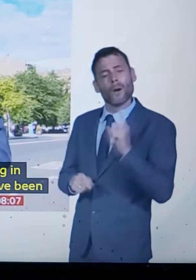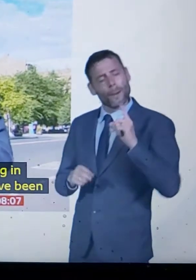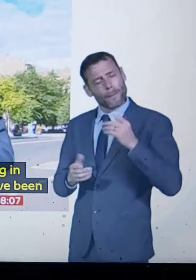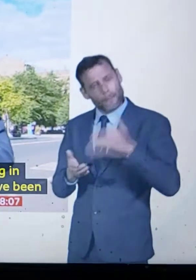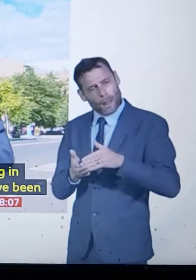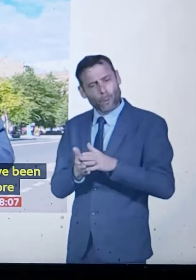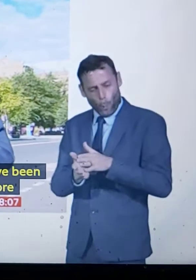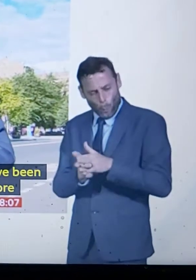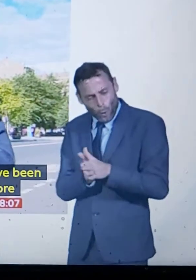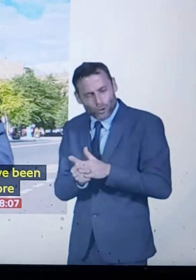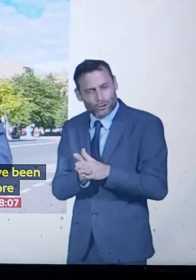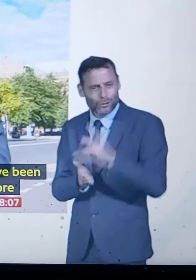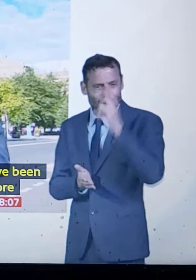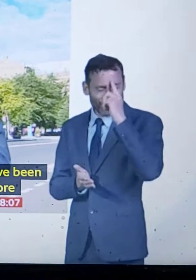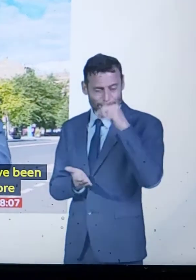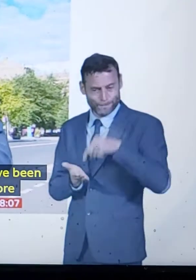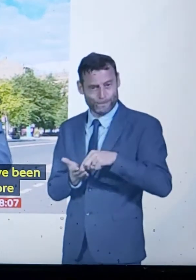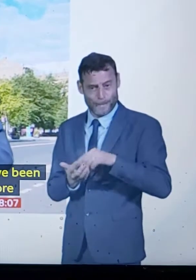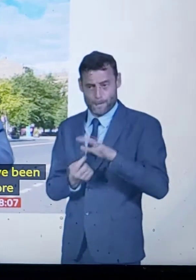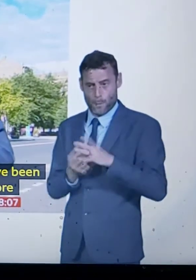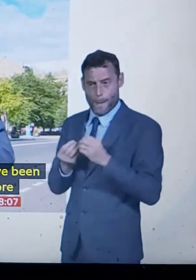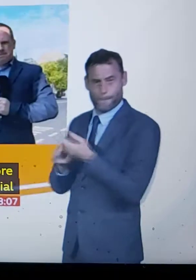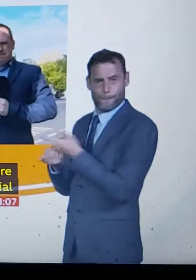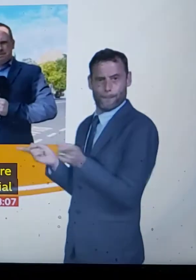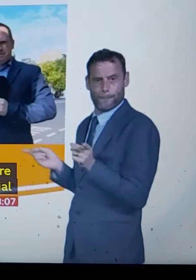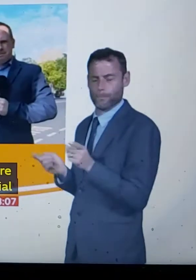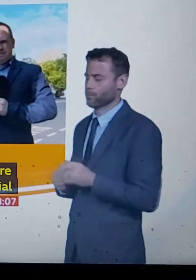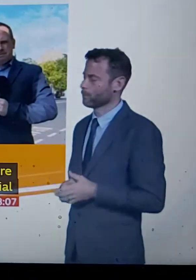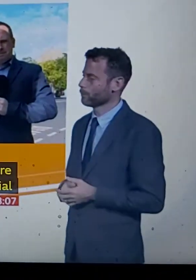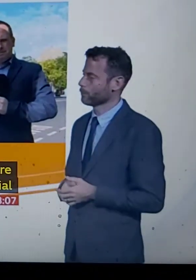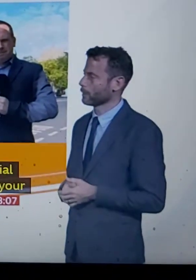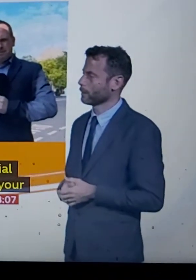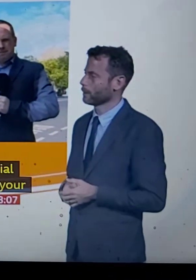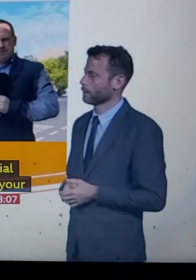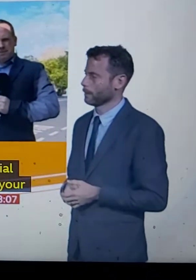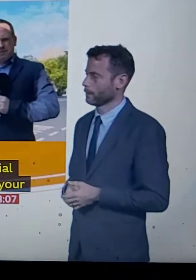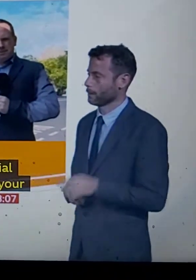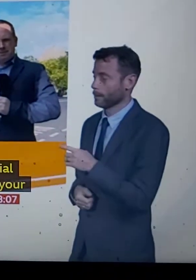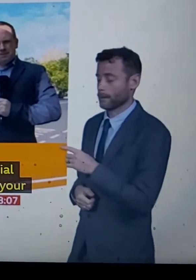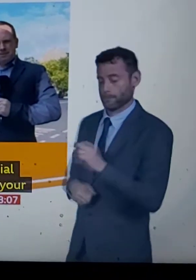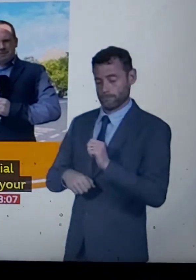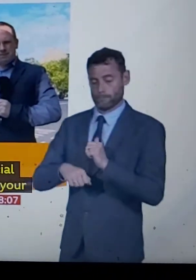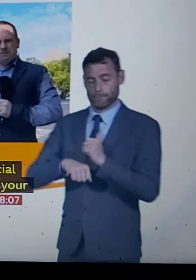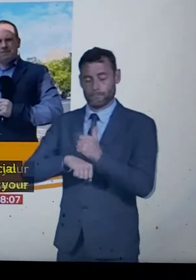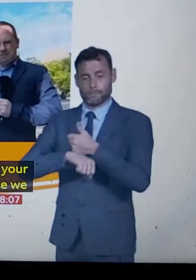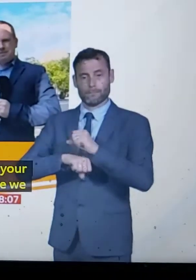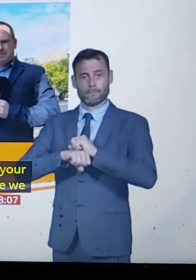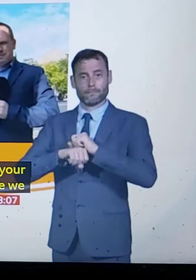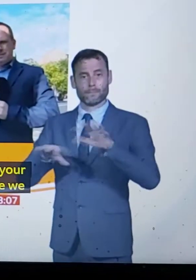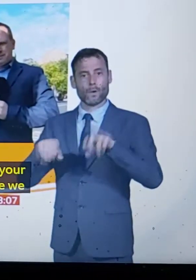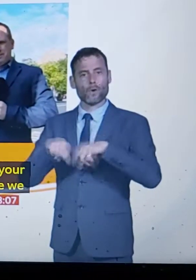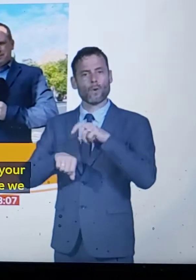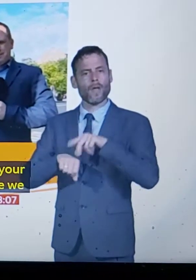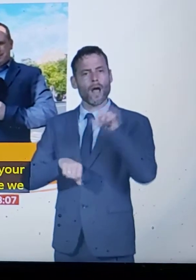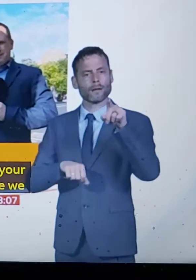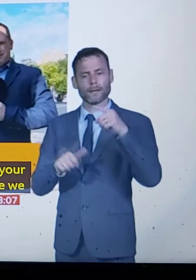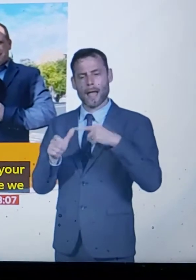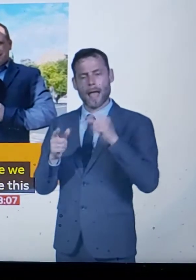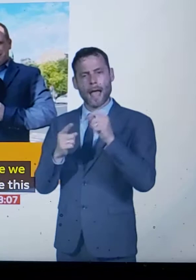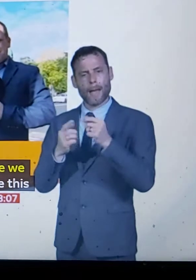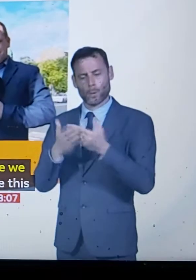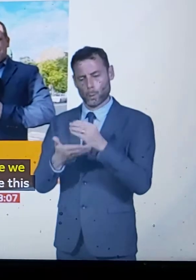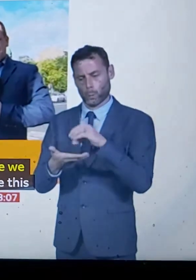all the guidelines that we're now well used to. Chris, okay, we've got this contact tracing app, haven't we, that's launching in Northern Ireland today.